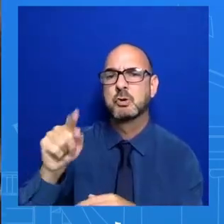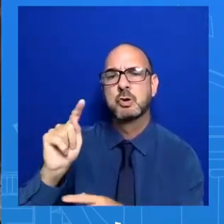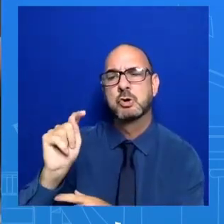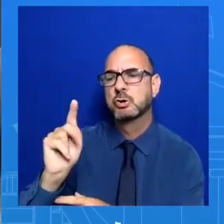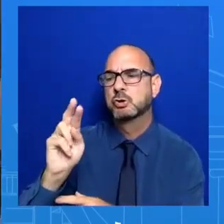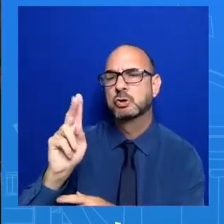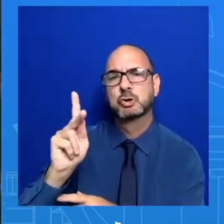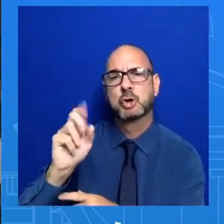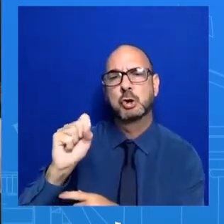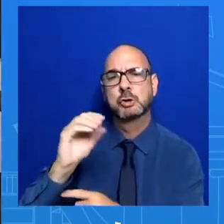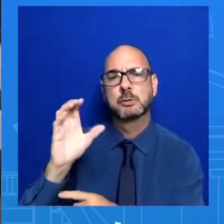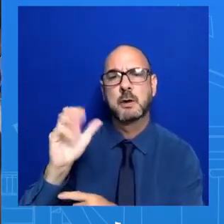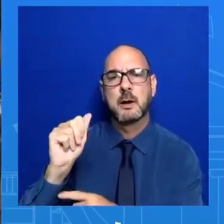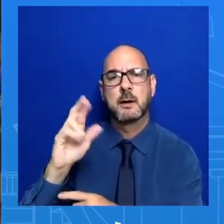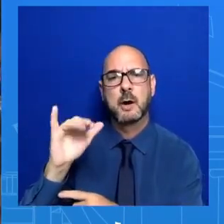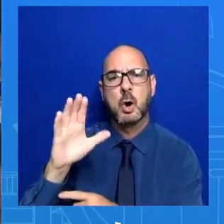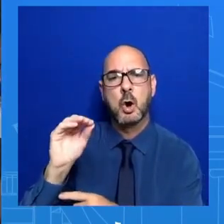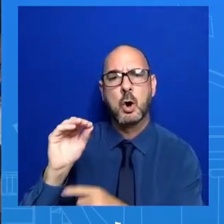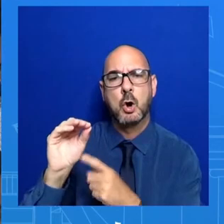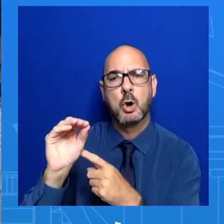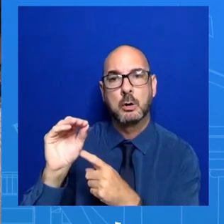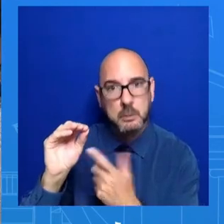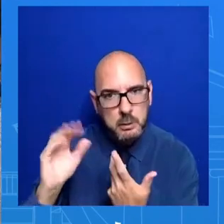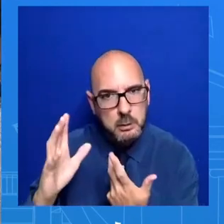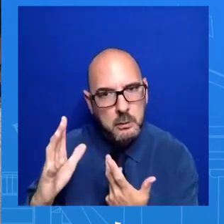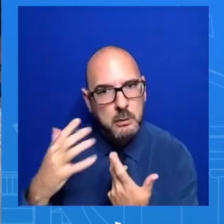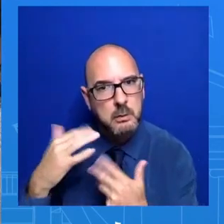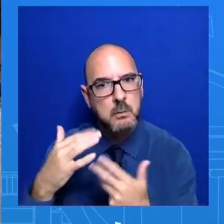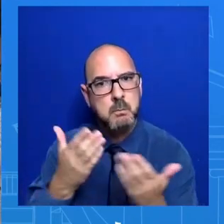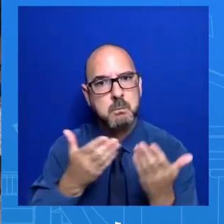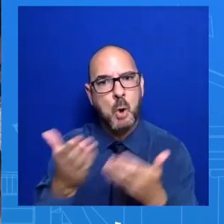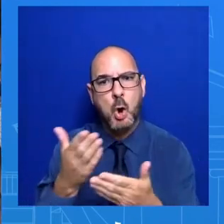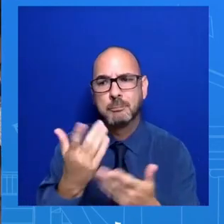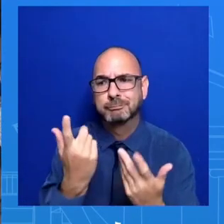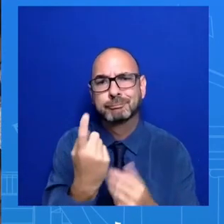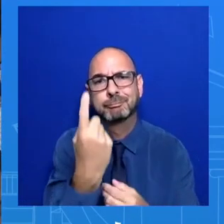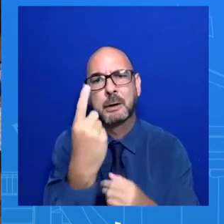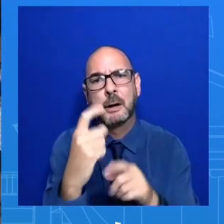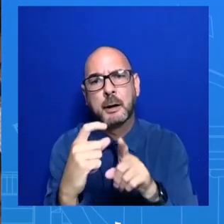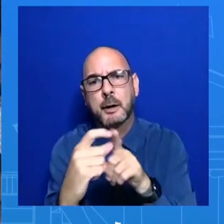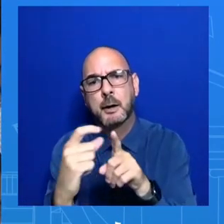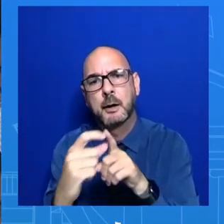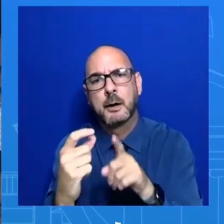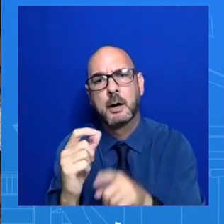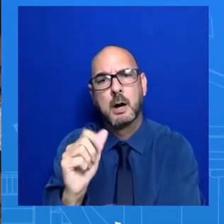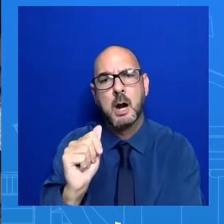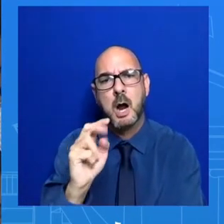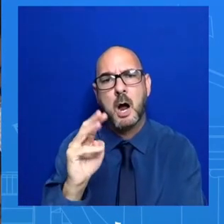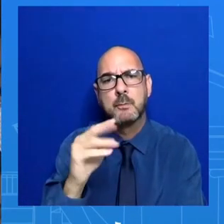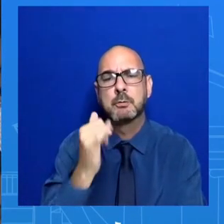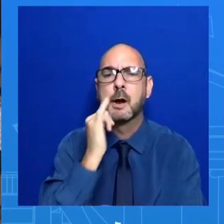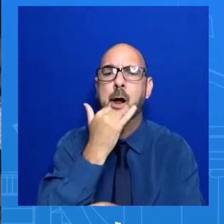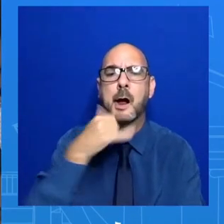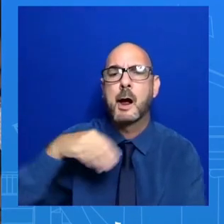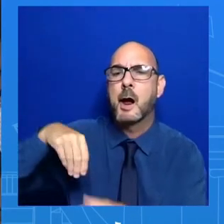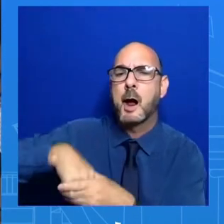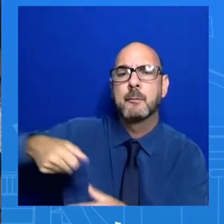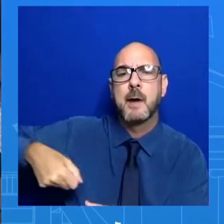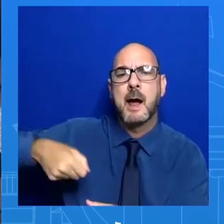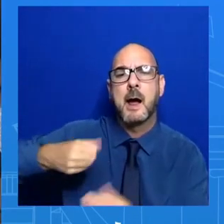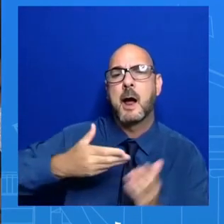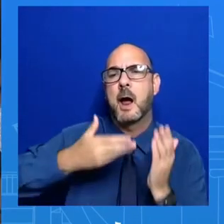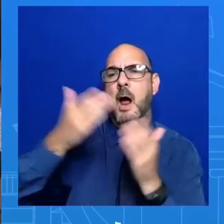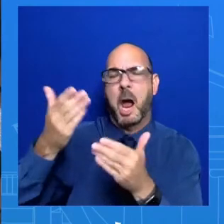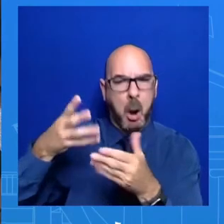allegedly bringing shell casings in their luggage, they're facing 12 years in prison. Do you have a comment,